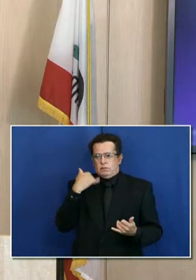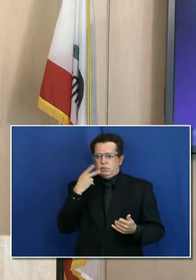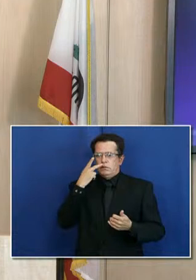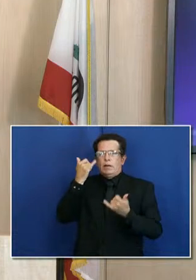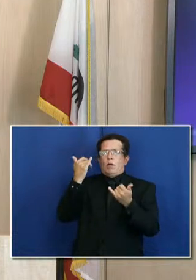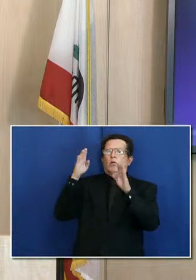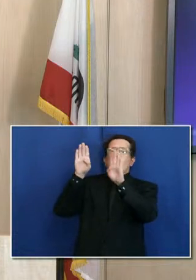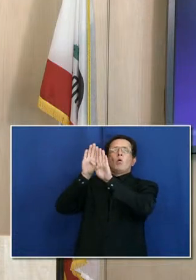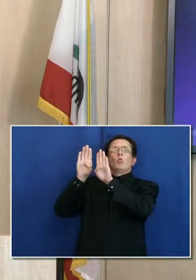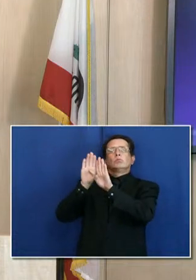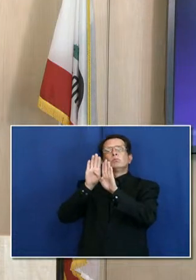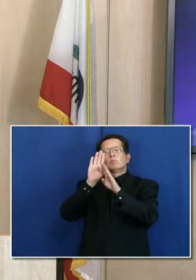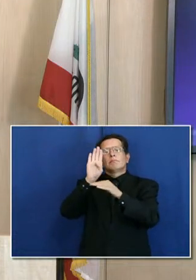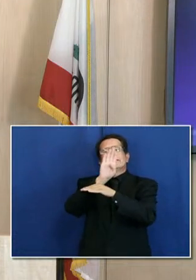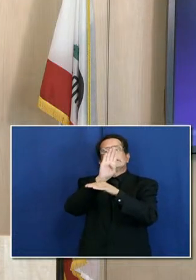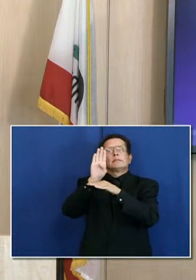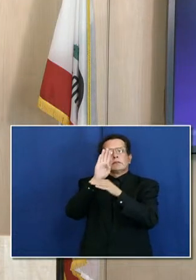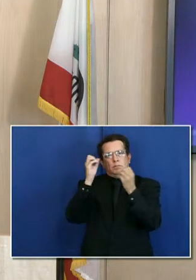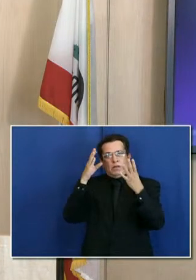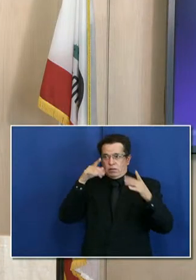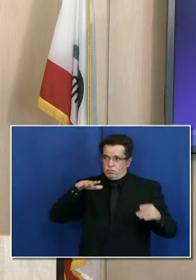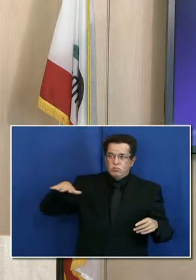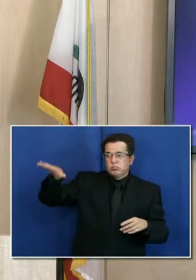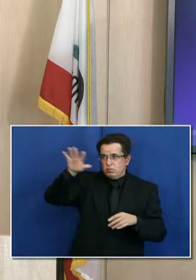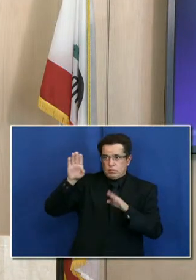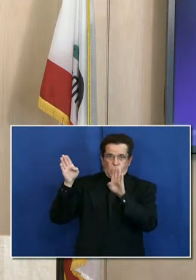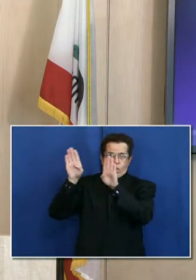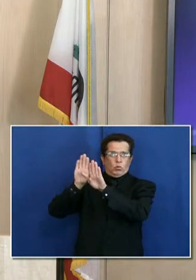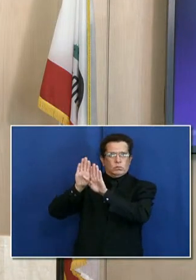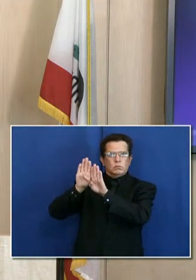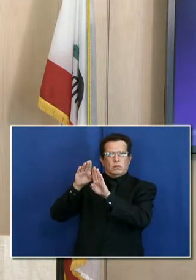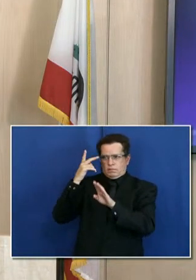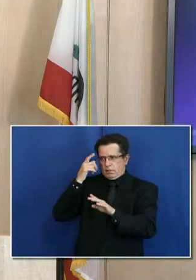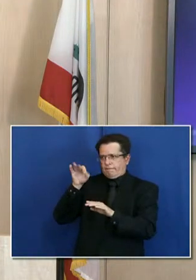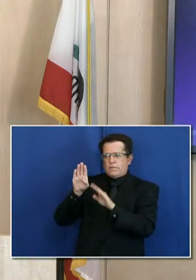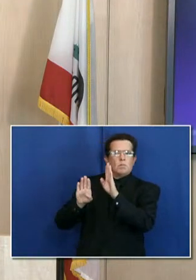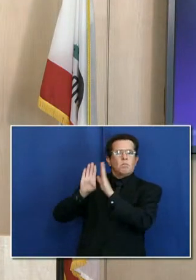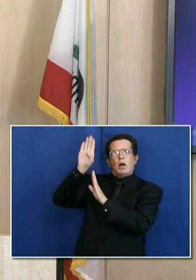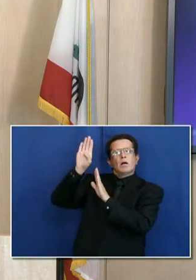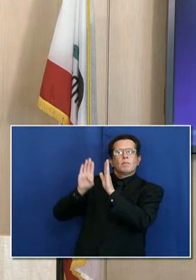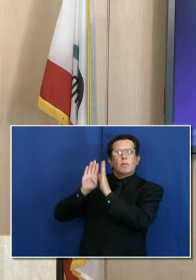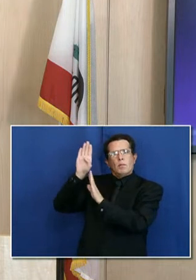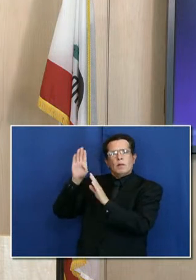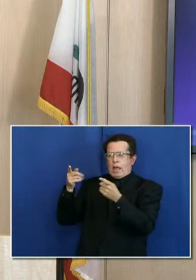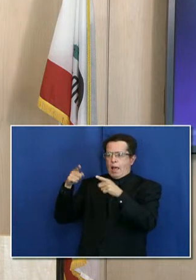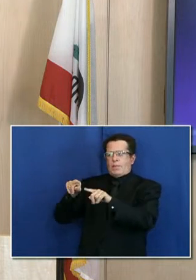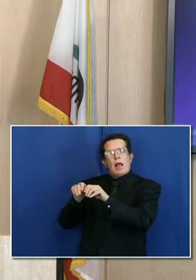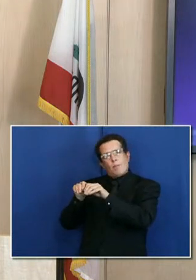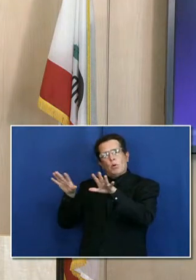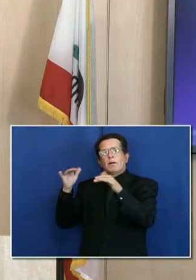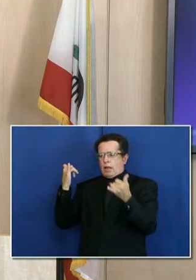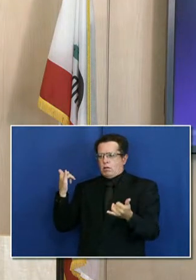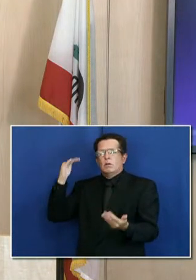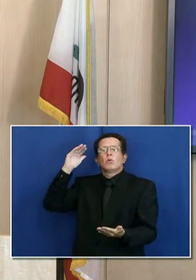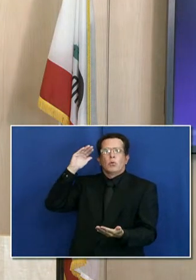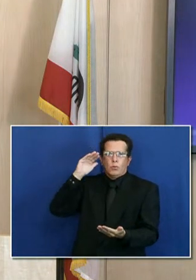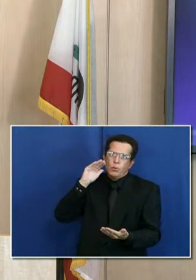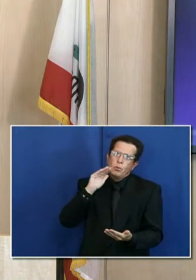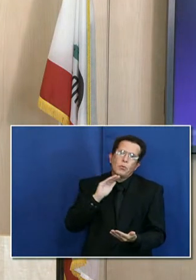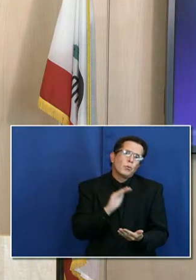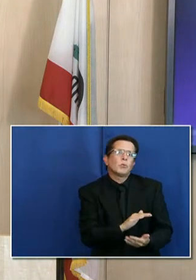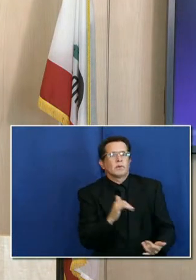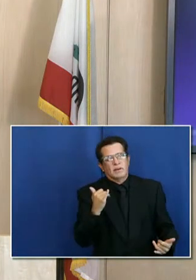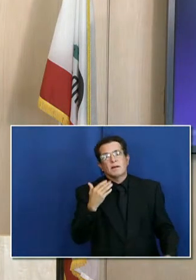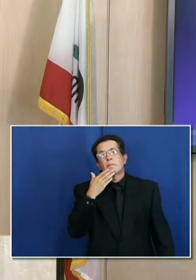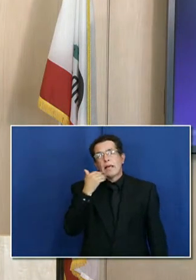and restrictions were put in place on the entities that were causing the most number of cases and outbreaks, that we begin to see a decline. Today, the